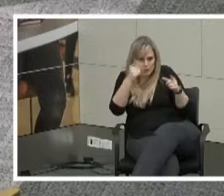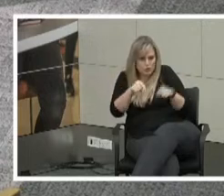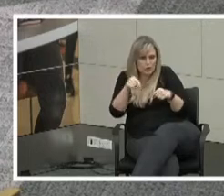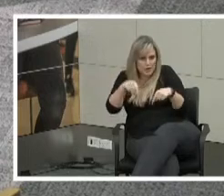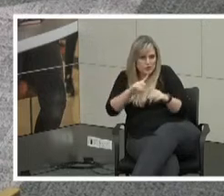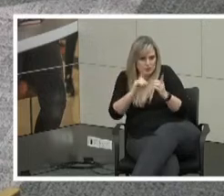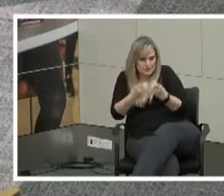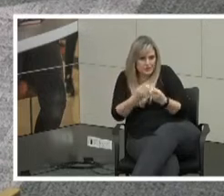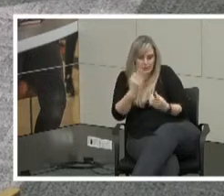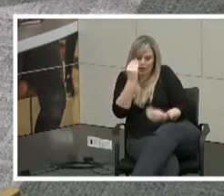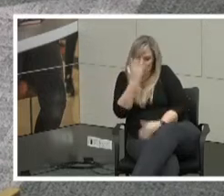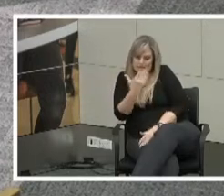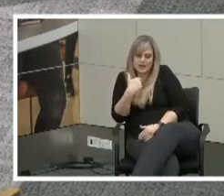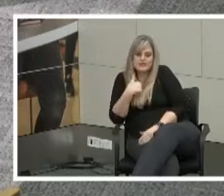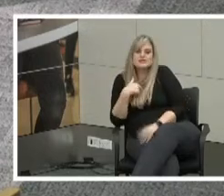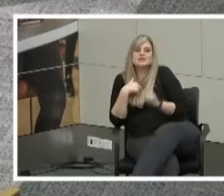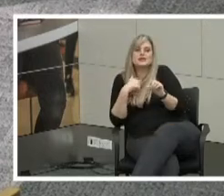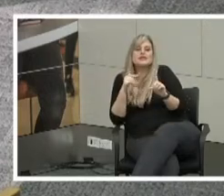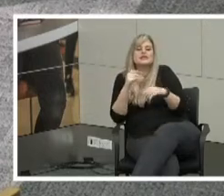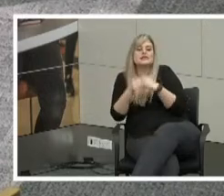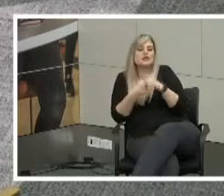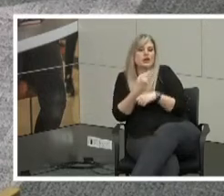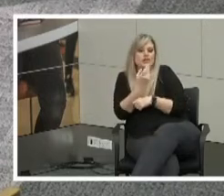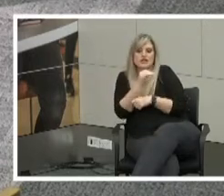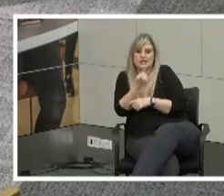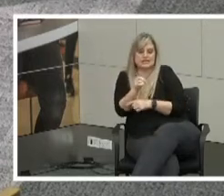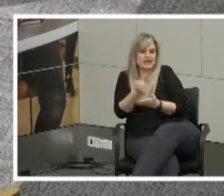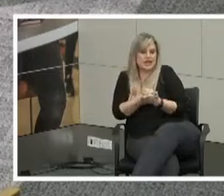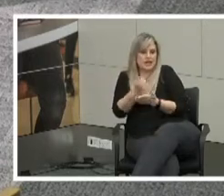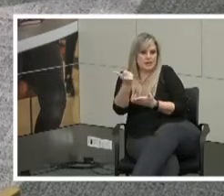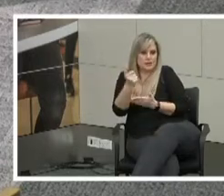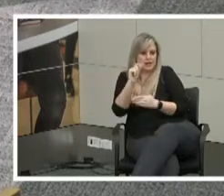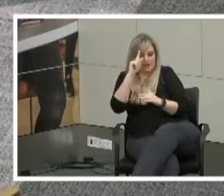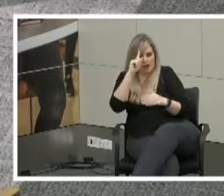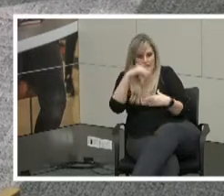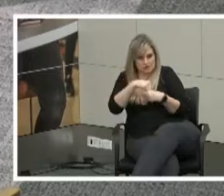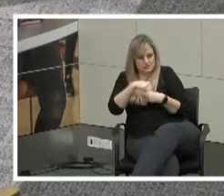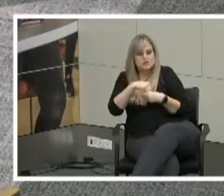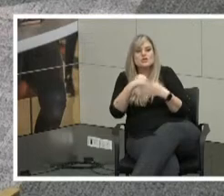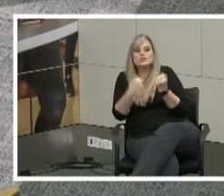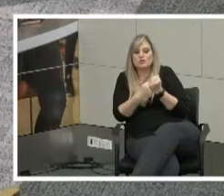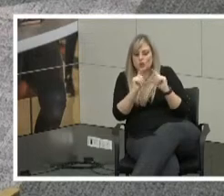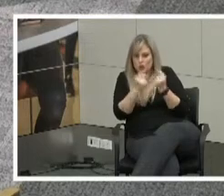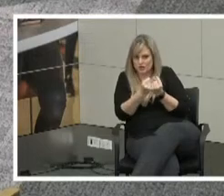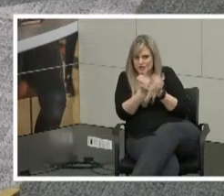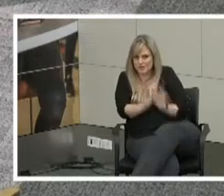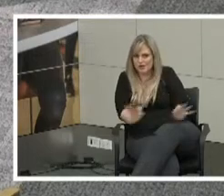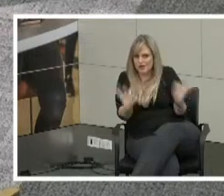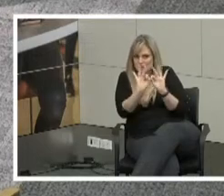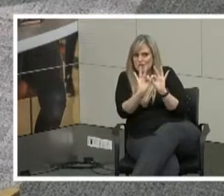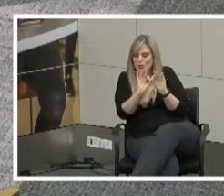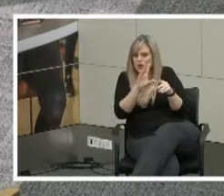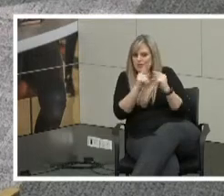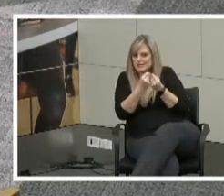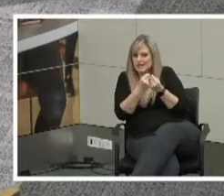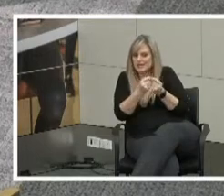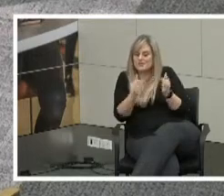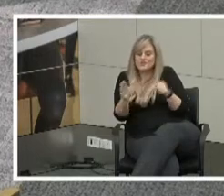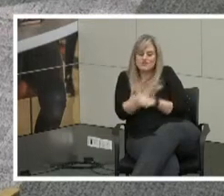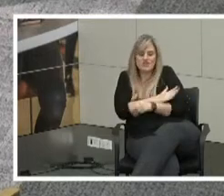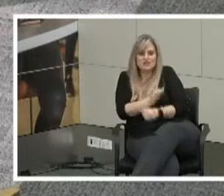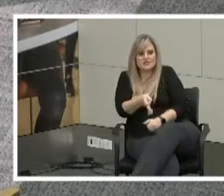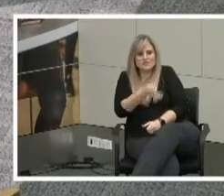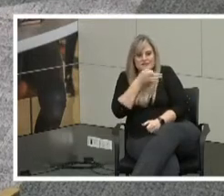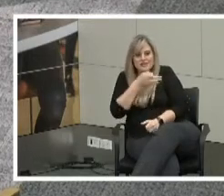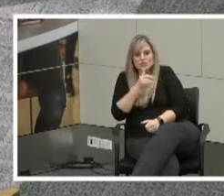this District but I will say this this year hisz eliminated the autism support team a vital team with knowledge and expertise and supporting